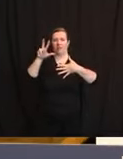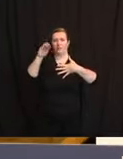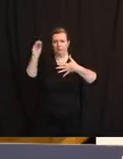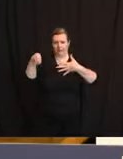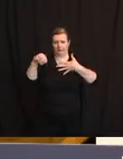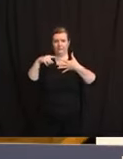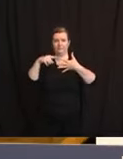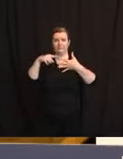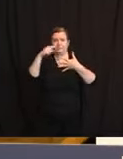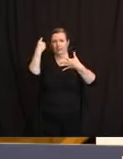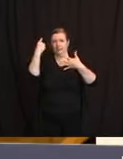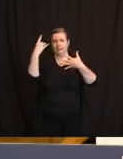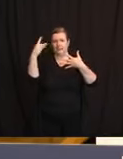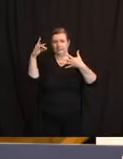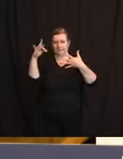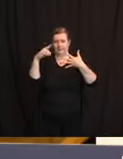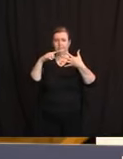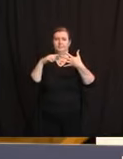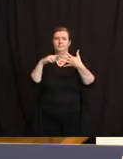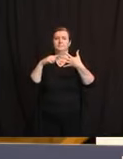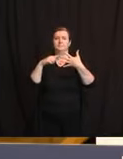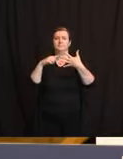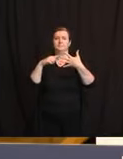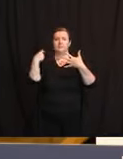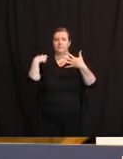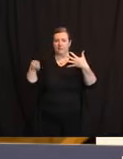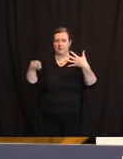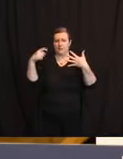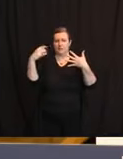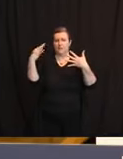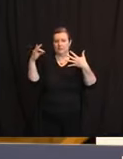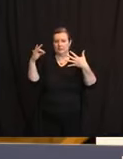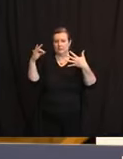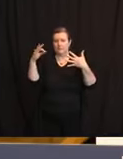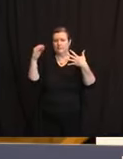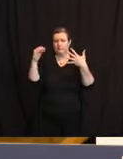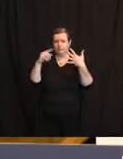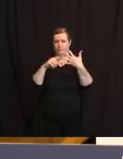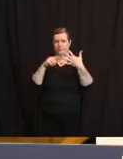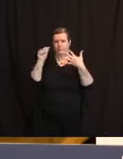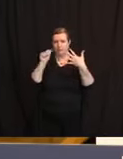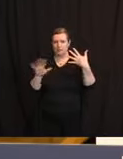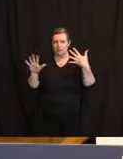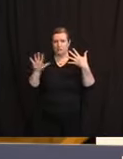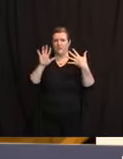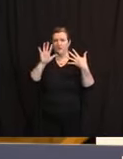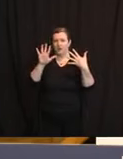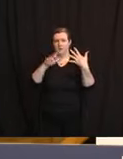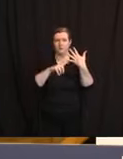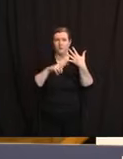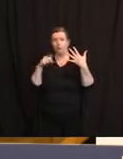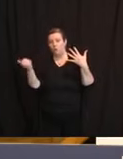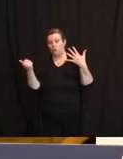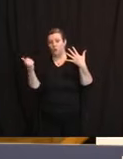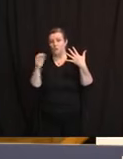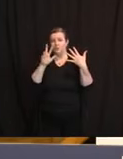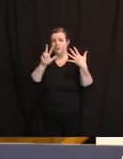black, 18.6, Hispanic, 19.1, Asian, 5.4, and other,